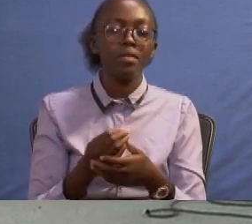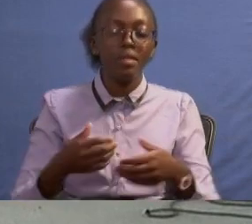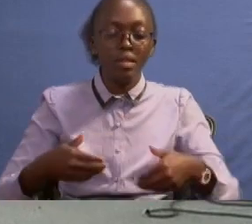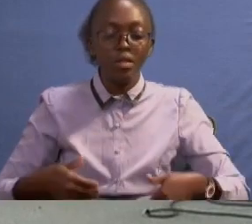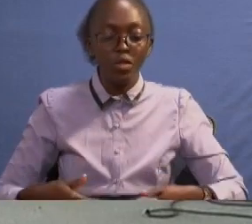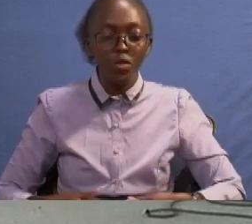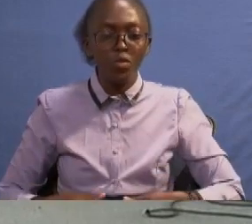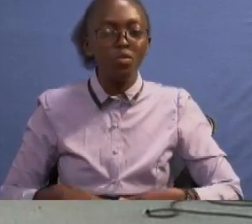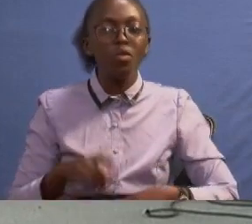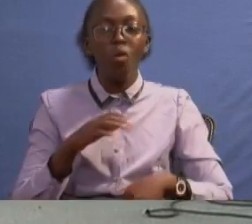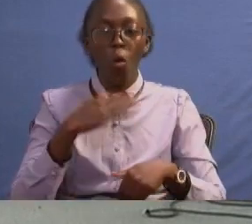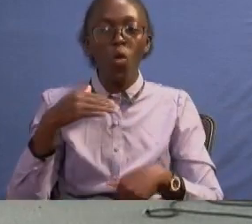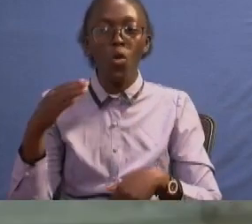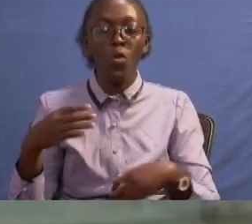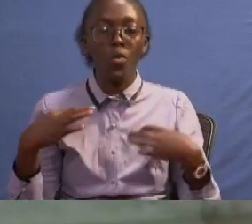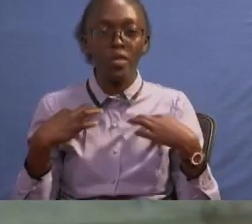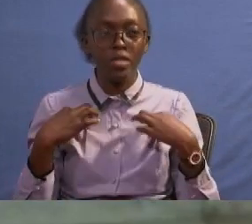can remember the suit.